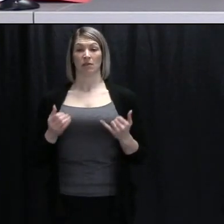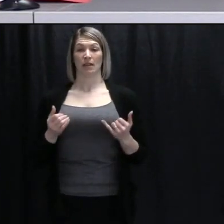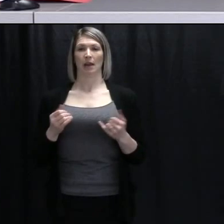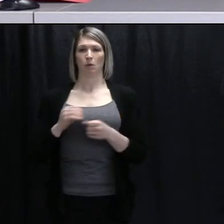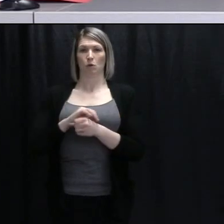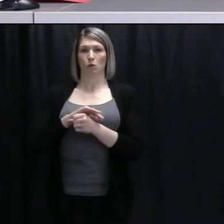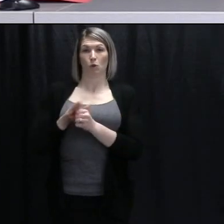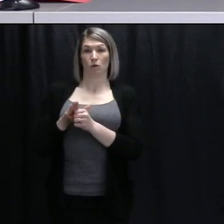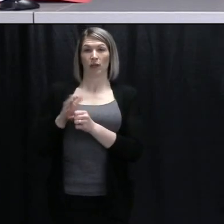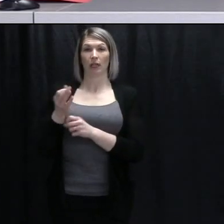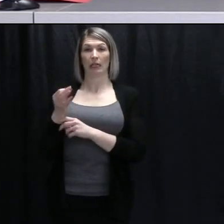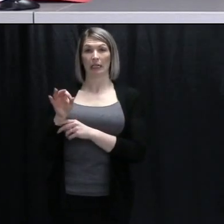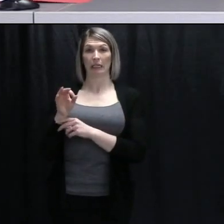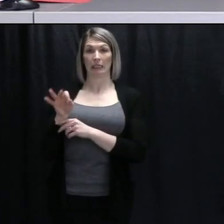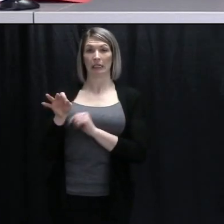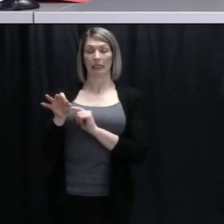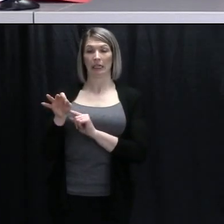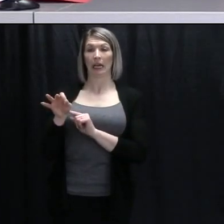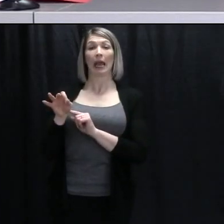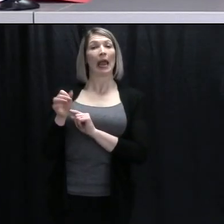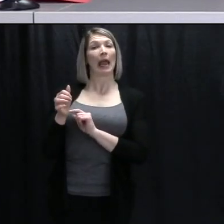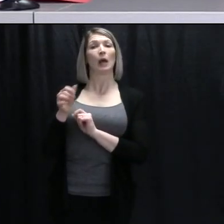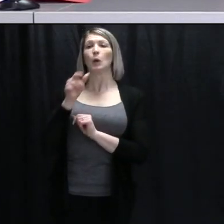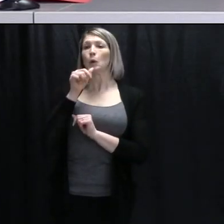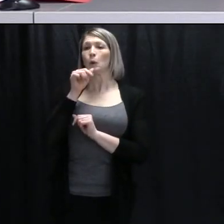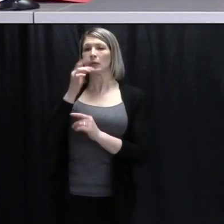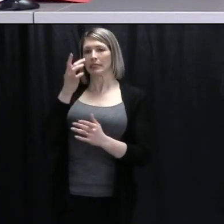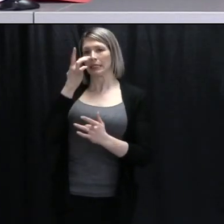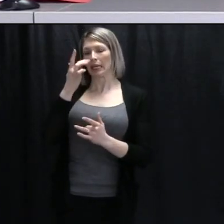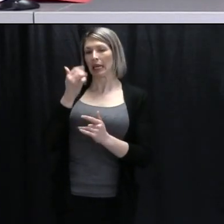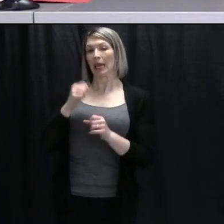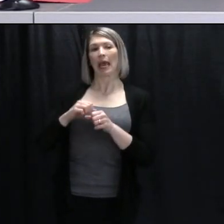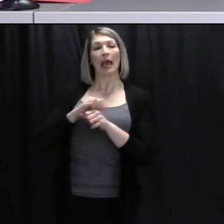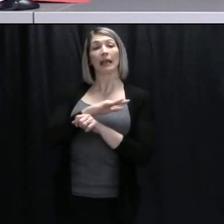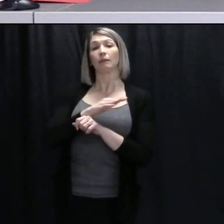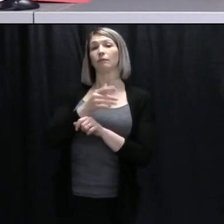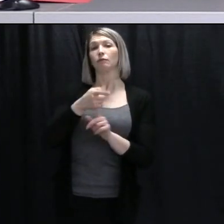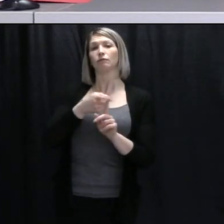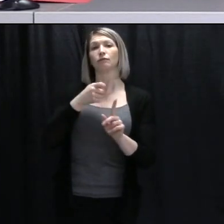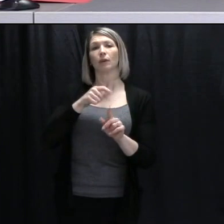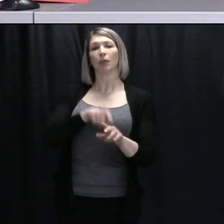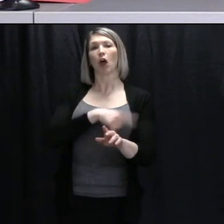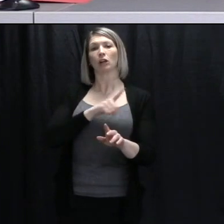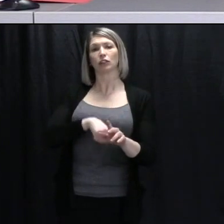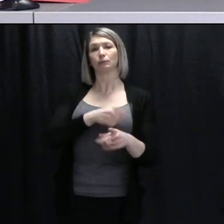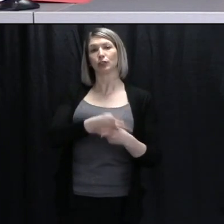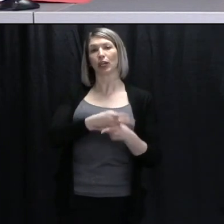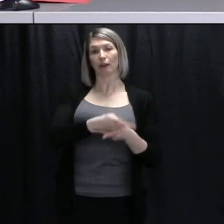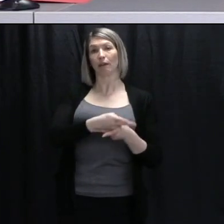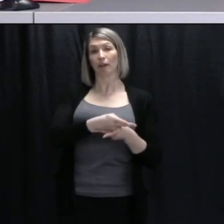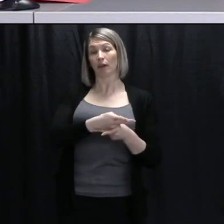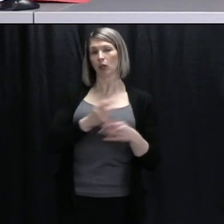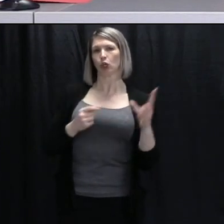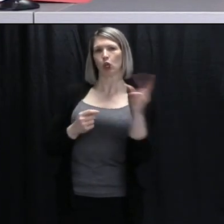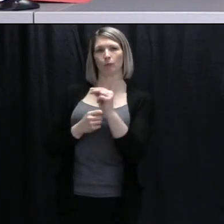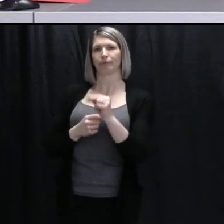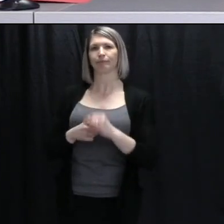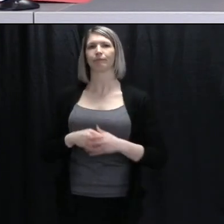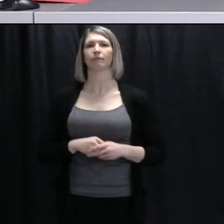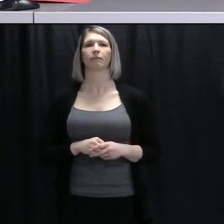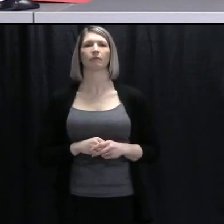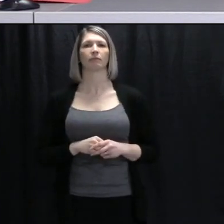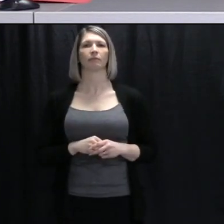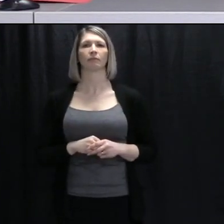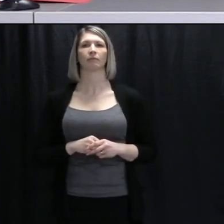or long-term care homes in the province? No. Thank you. And Minister War, I'm